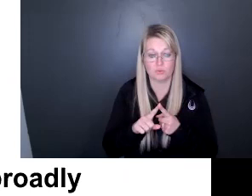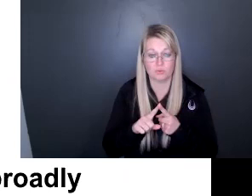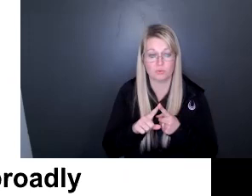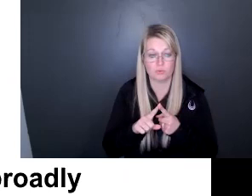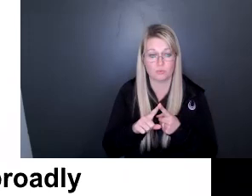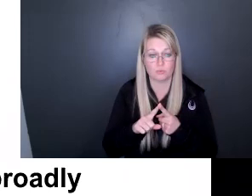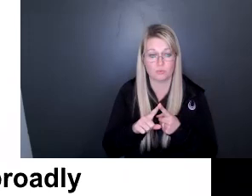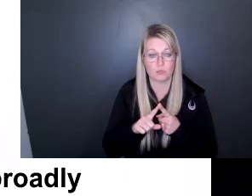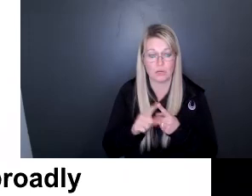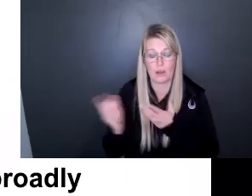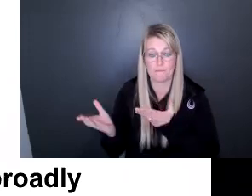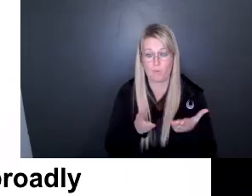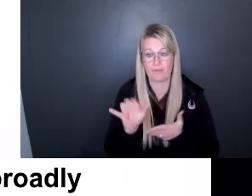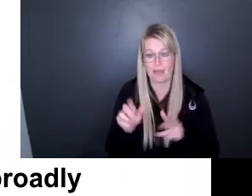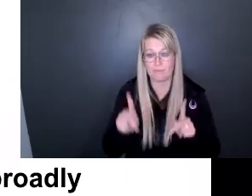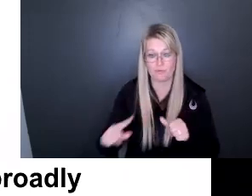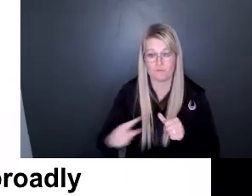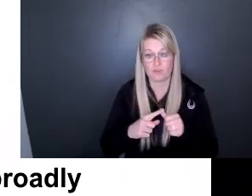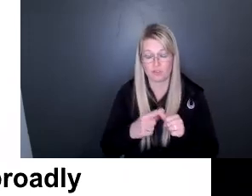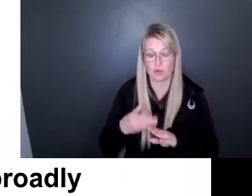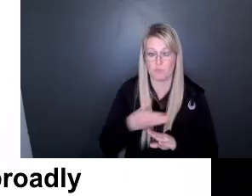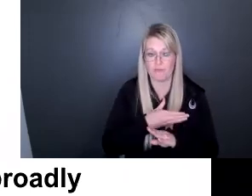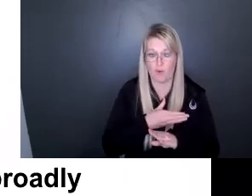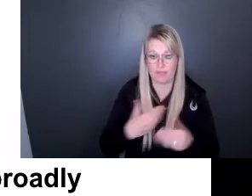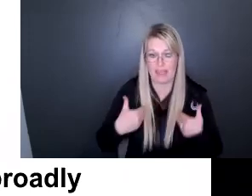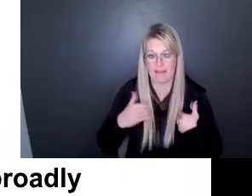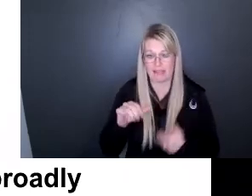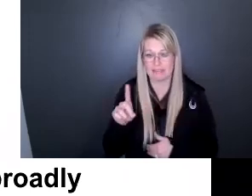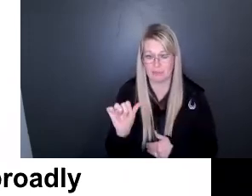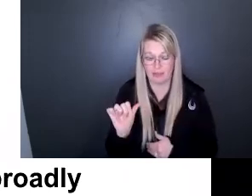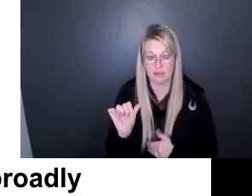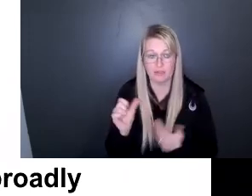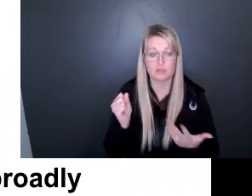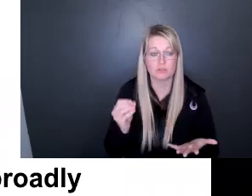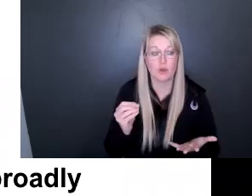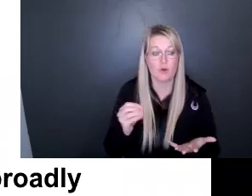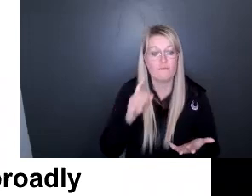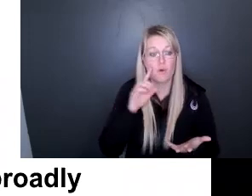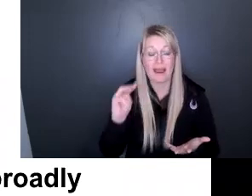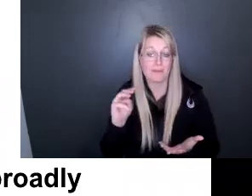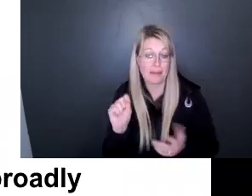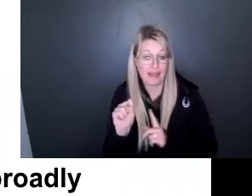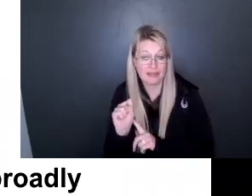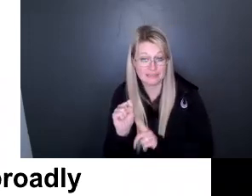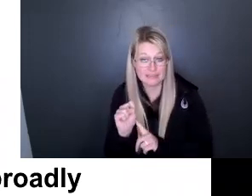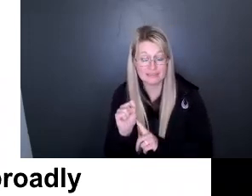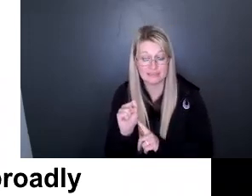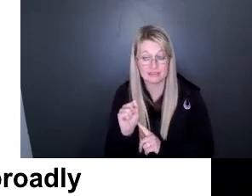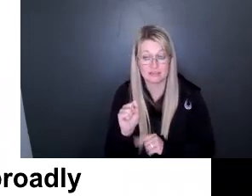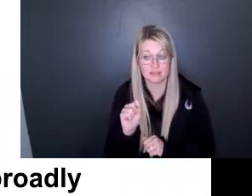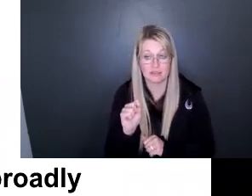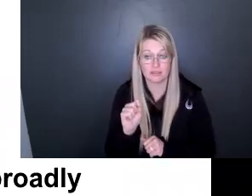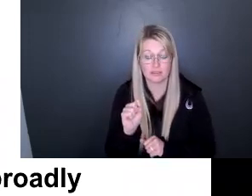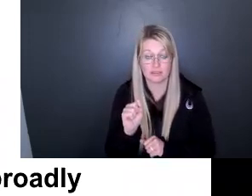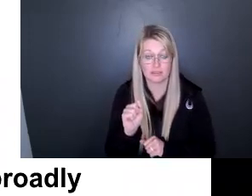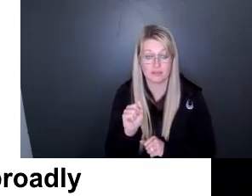prime or bring the individual first before their disability. So in the MS, there is the